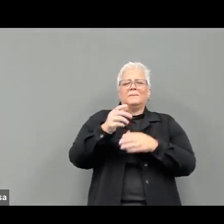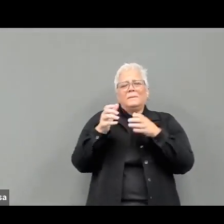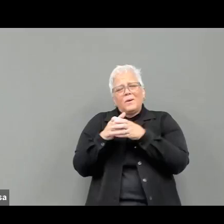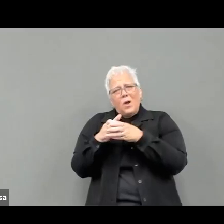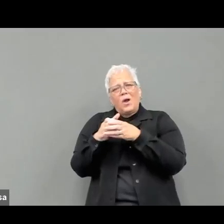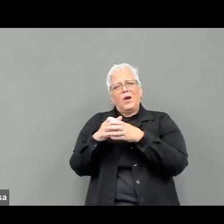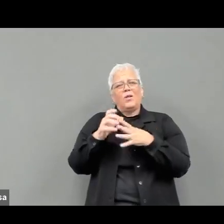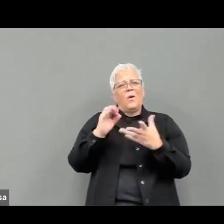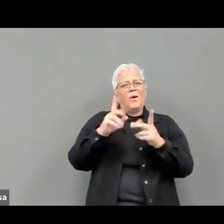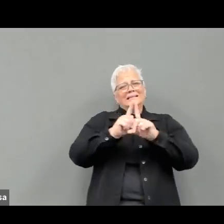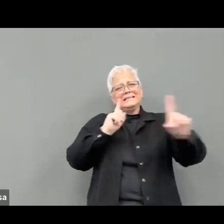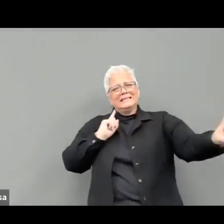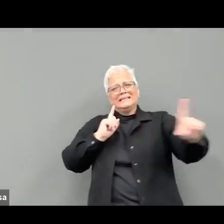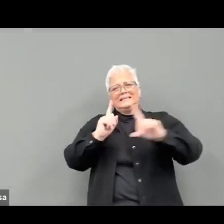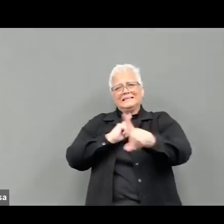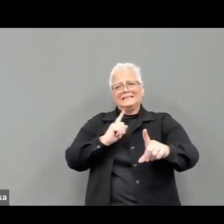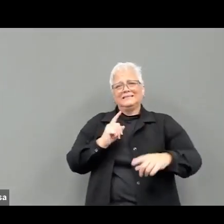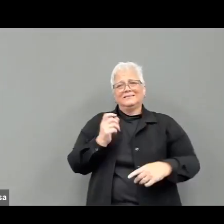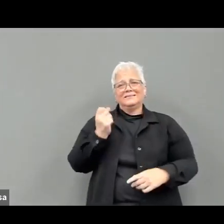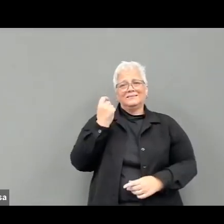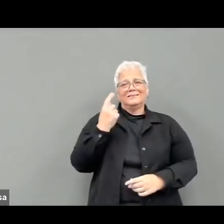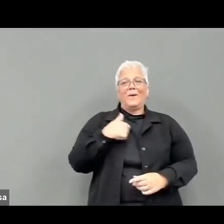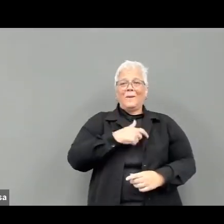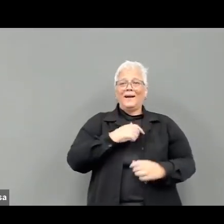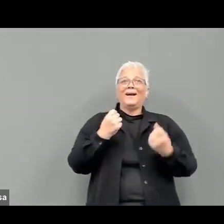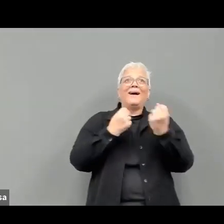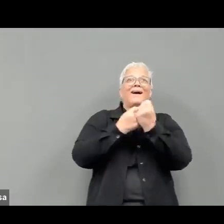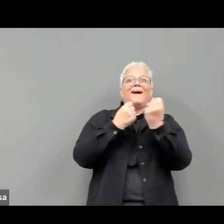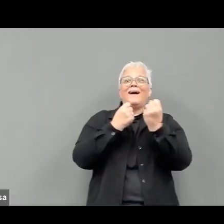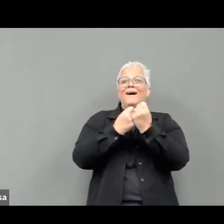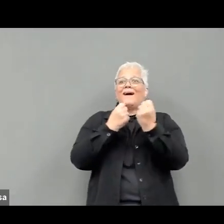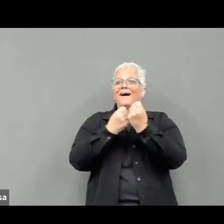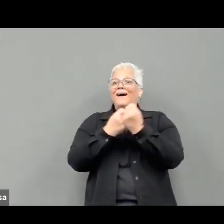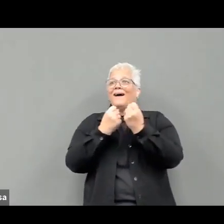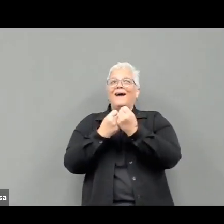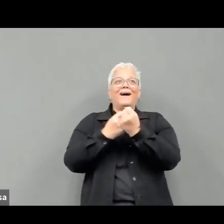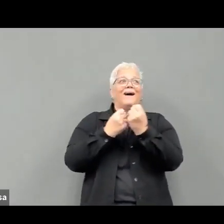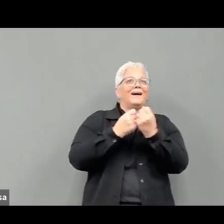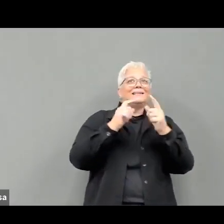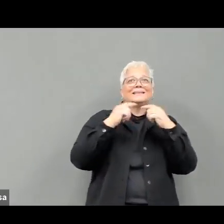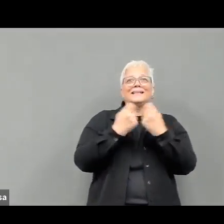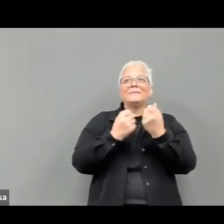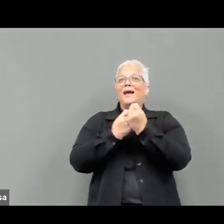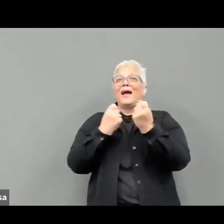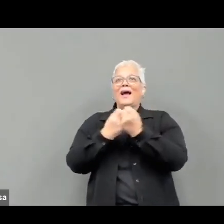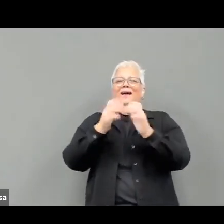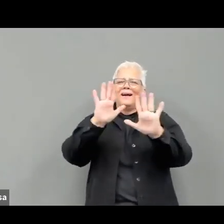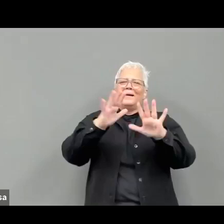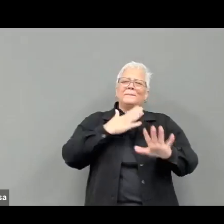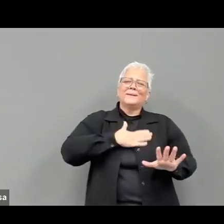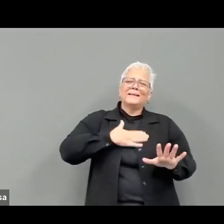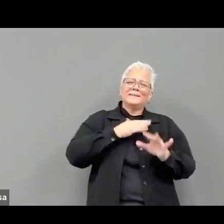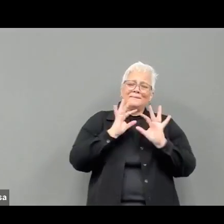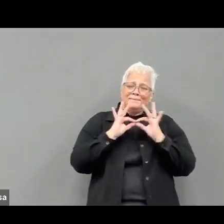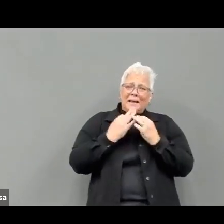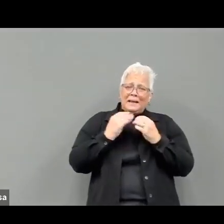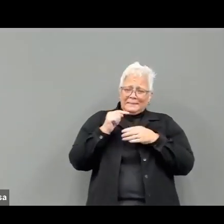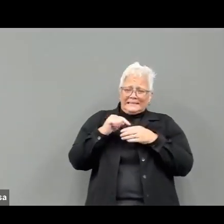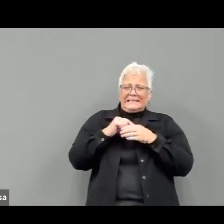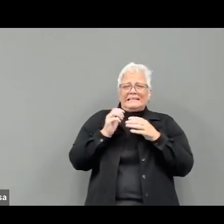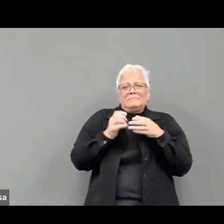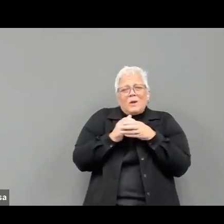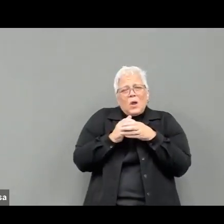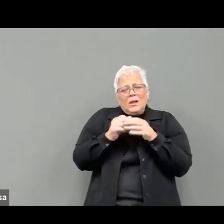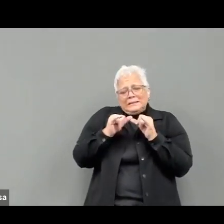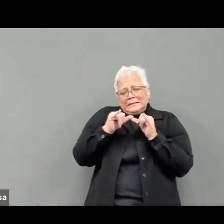mutual teams as a family at our house. And I encourage other Tulsans to do the same. Let's